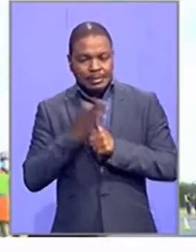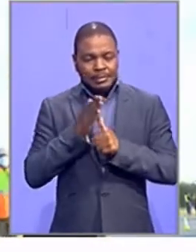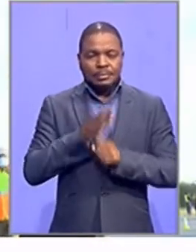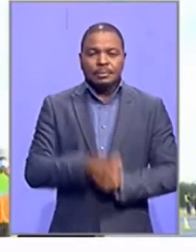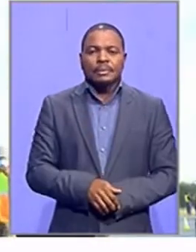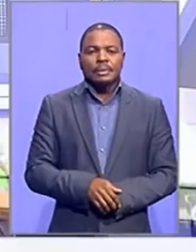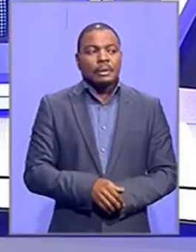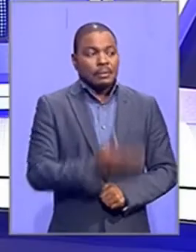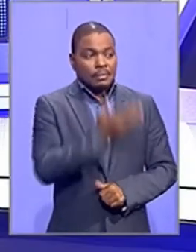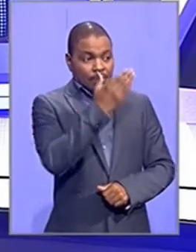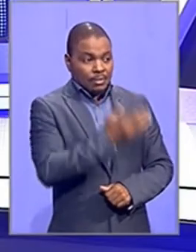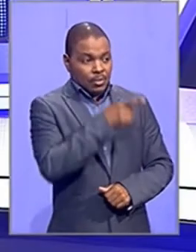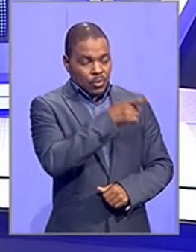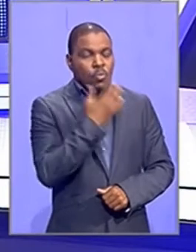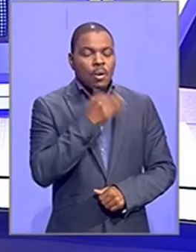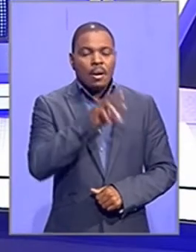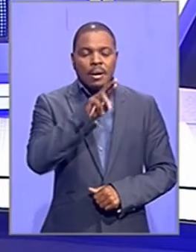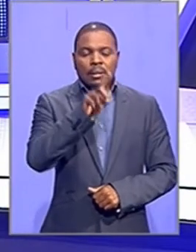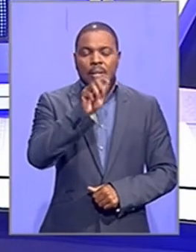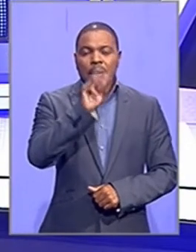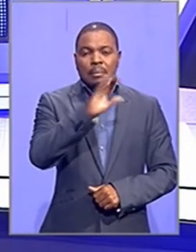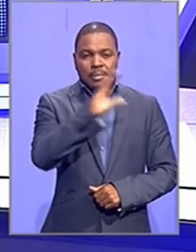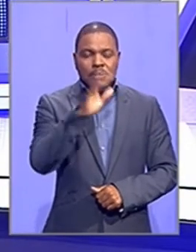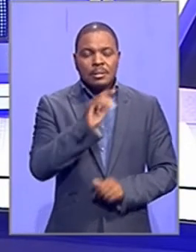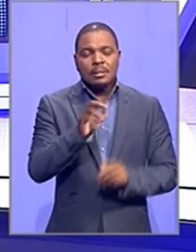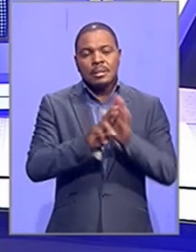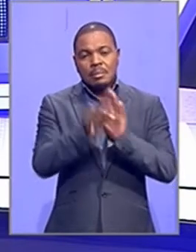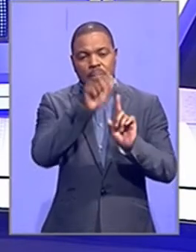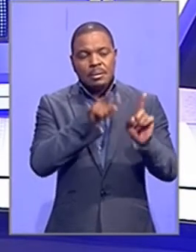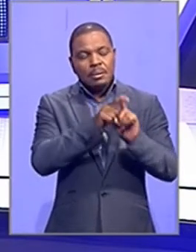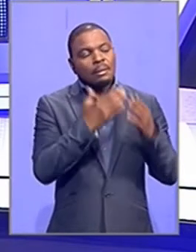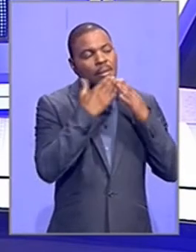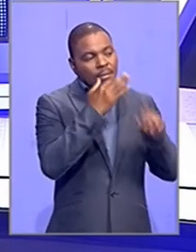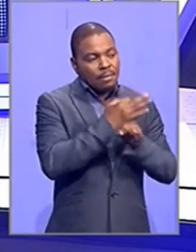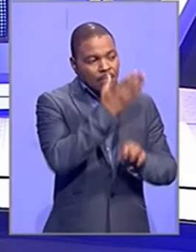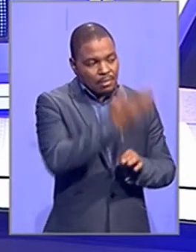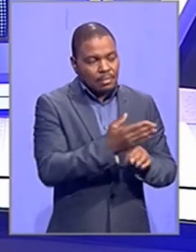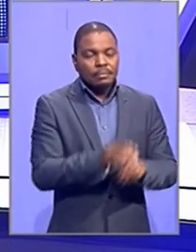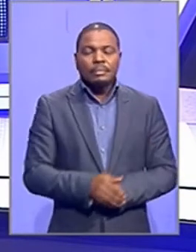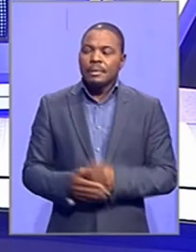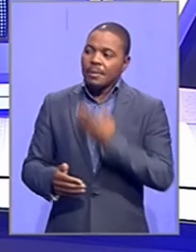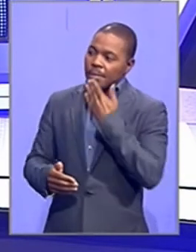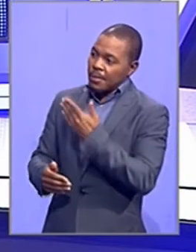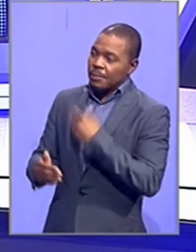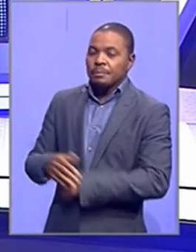Re Zwane ke sebueledi sa RTMC ra go leboga raitso le ka moso. Thank you.